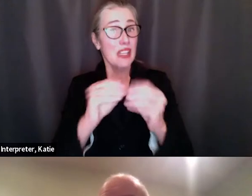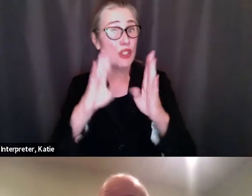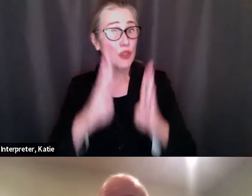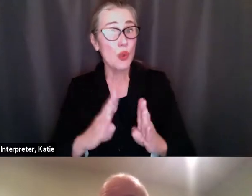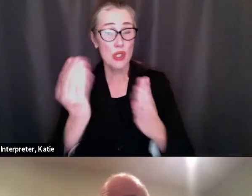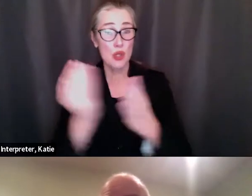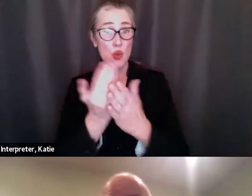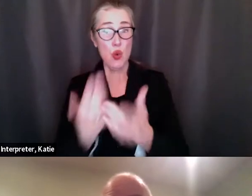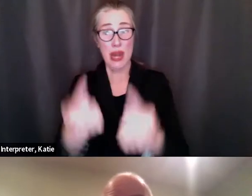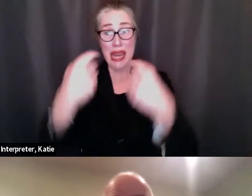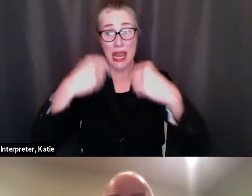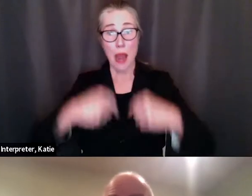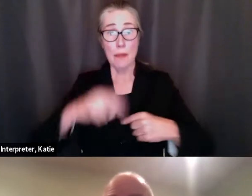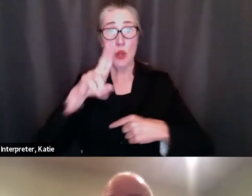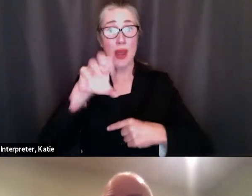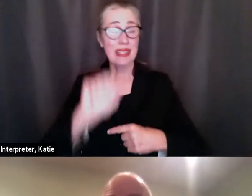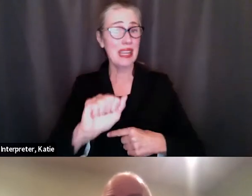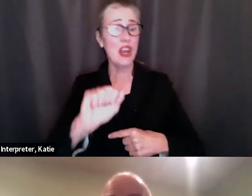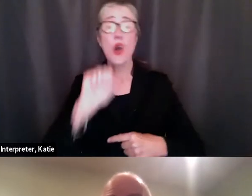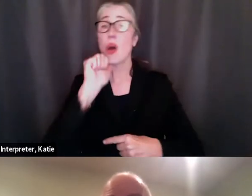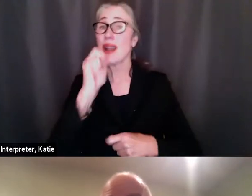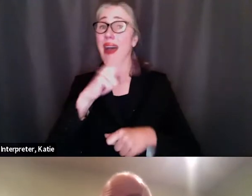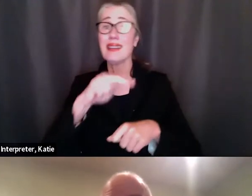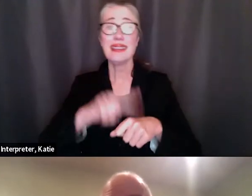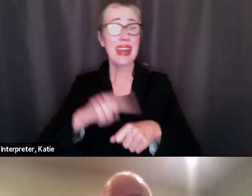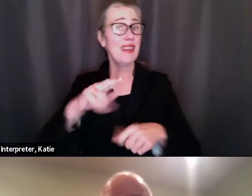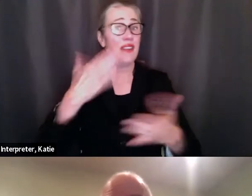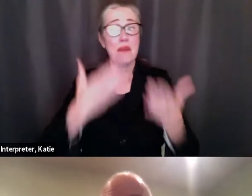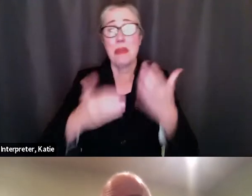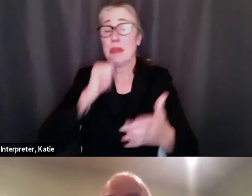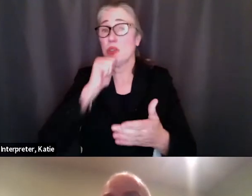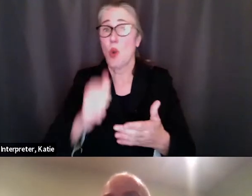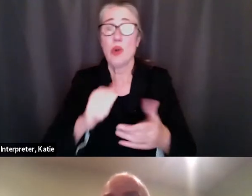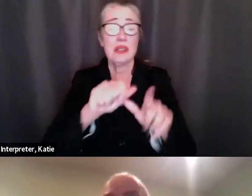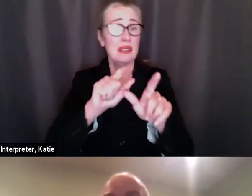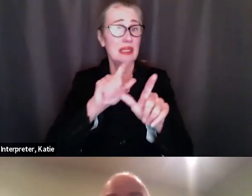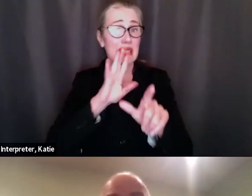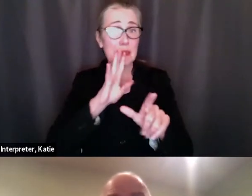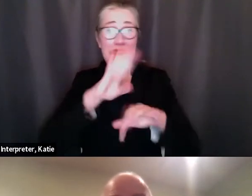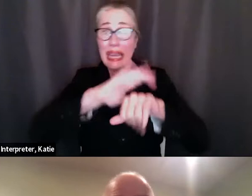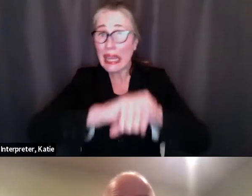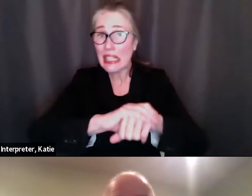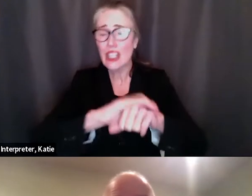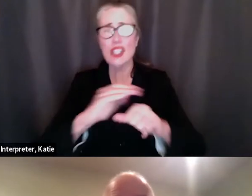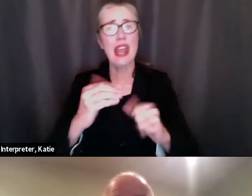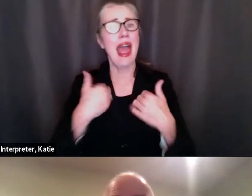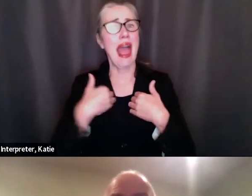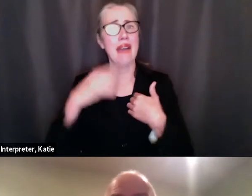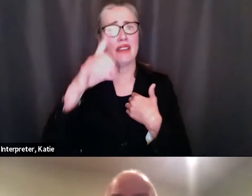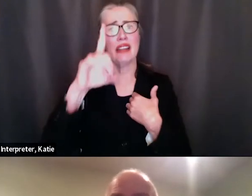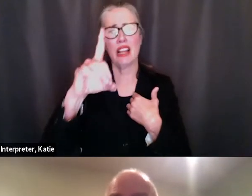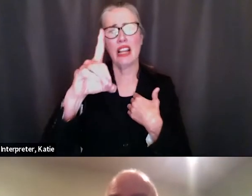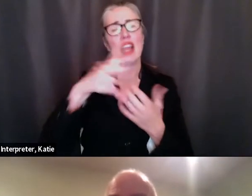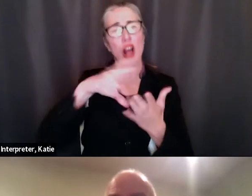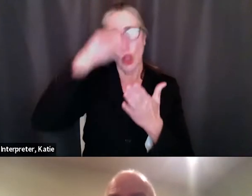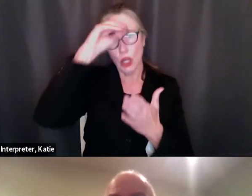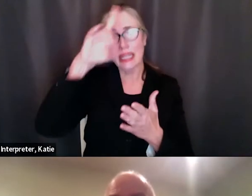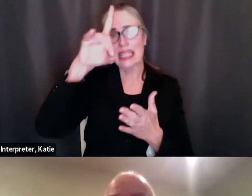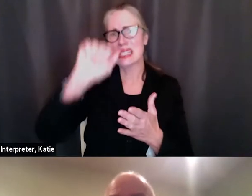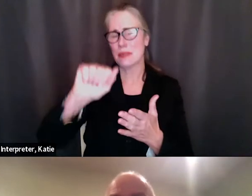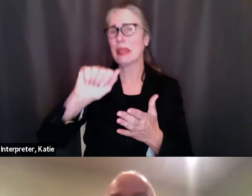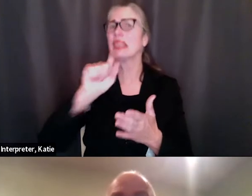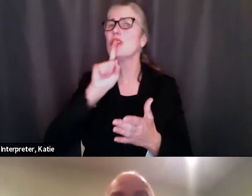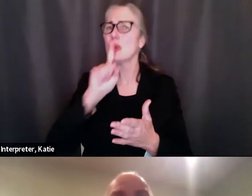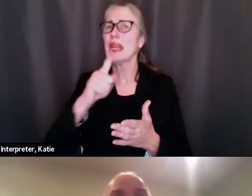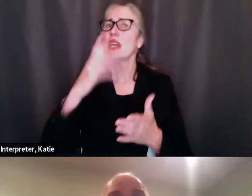or are non-native english speakers or students who have a learning disability making school much more challenging the monroe staff